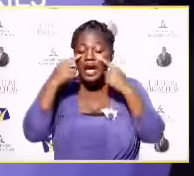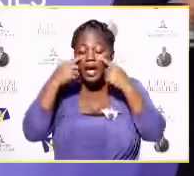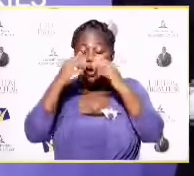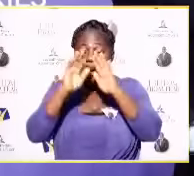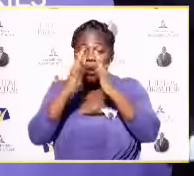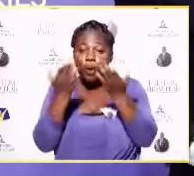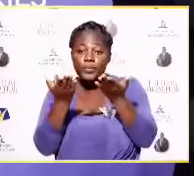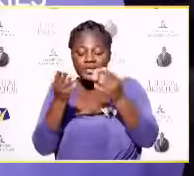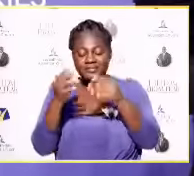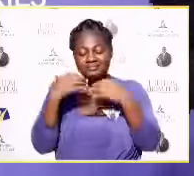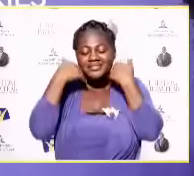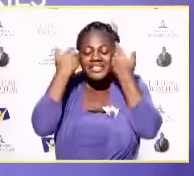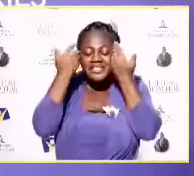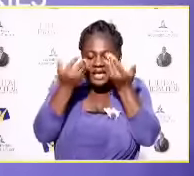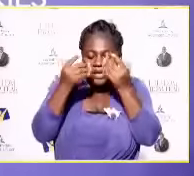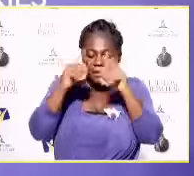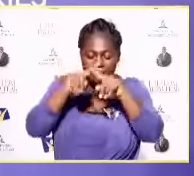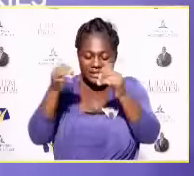closed.